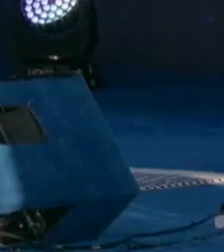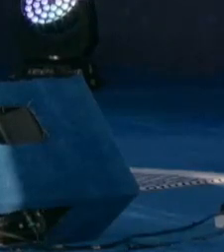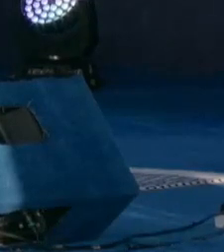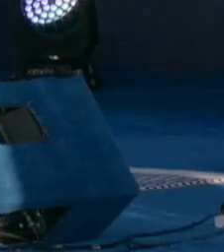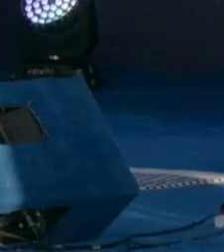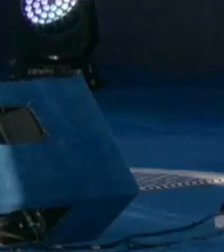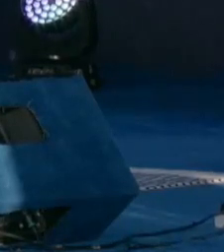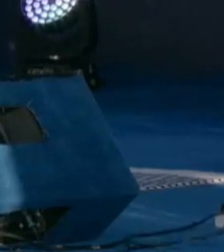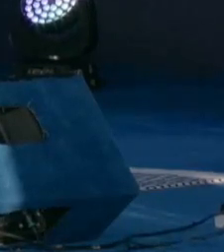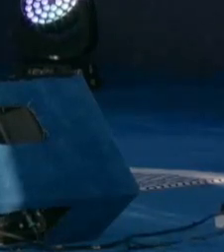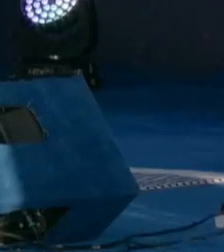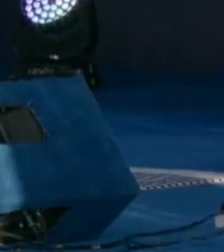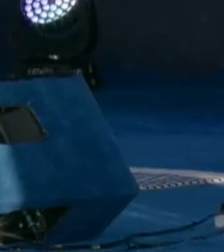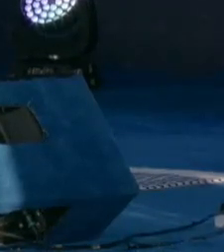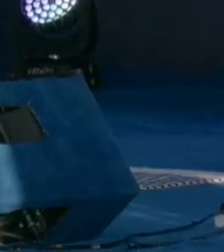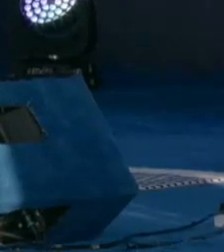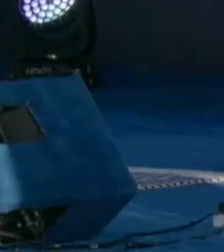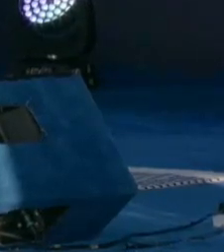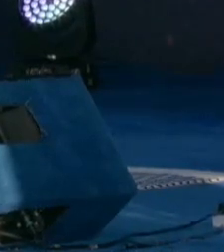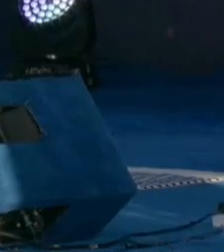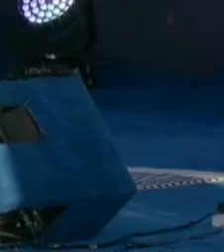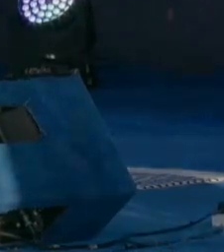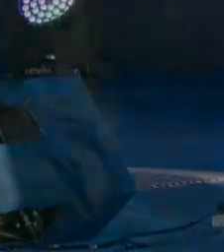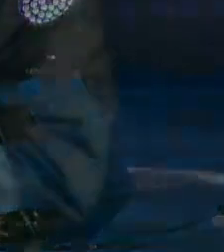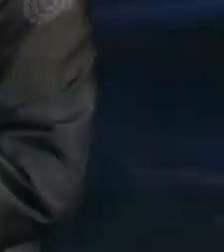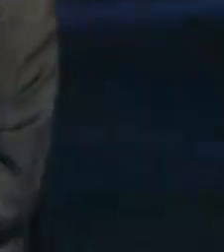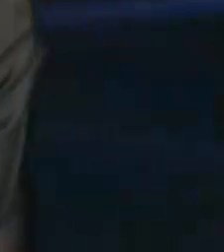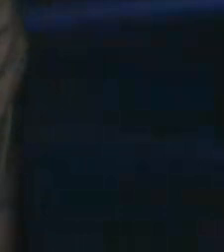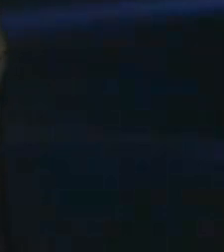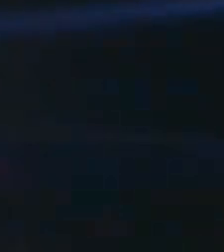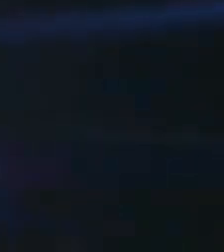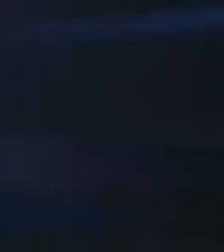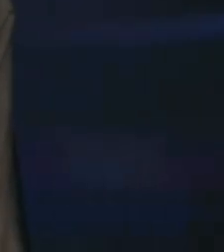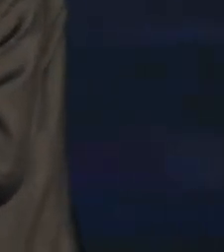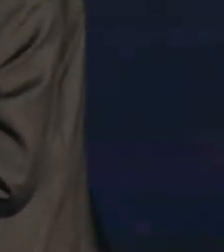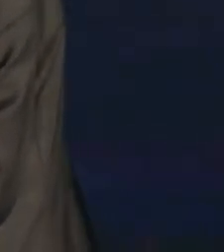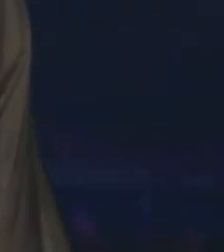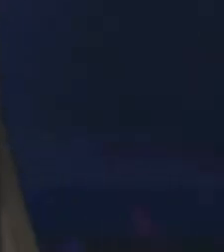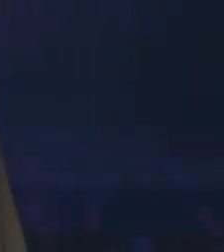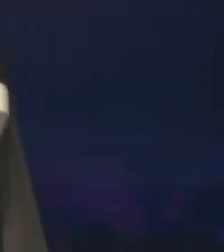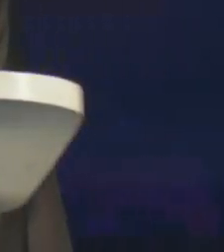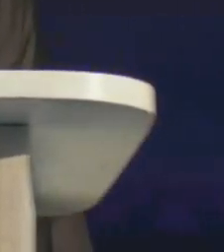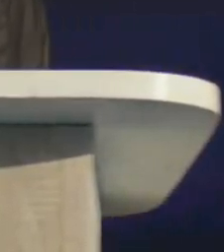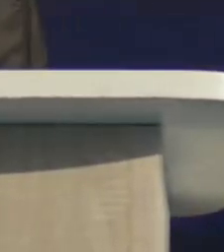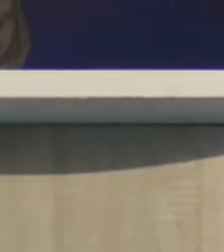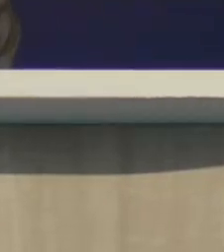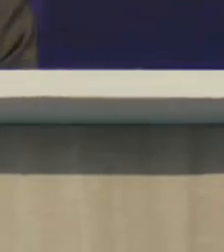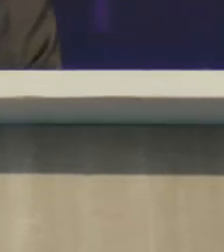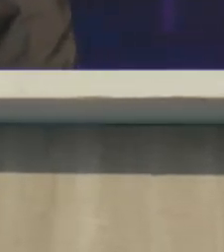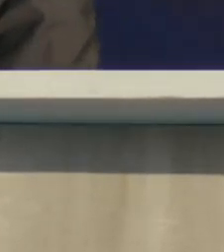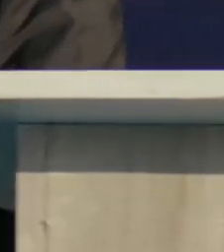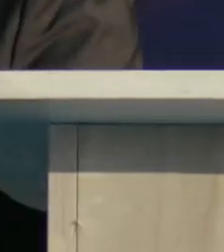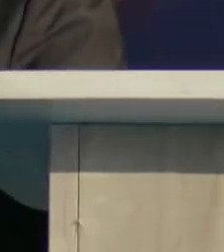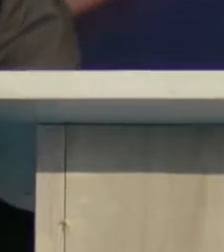Professionals Conference, and I pray that the Lord Himself will impact every